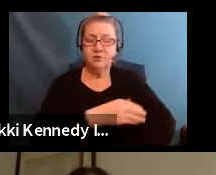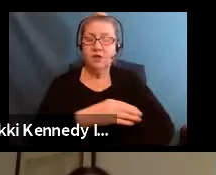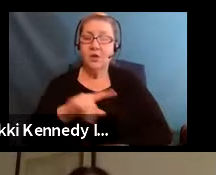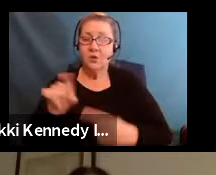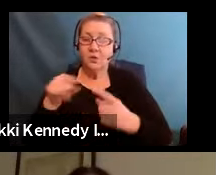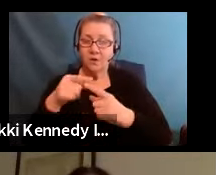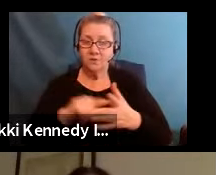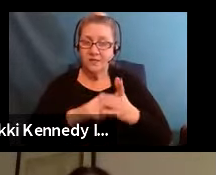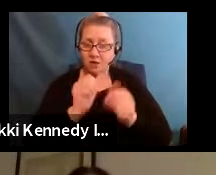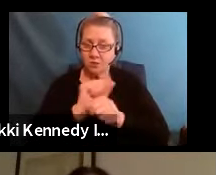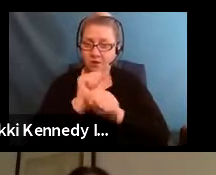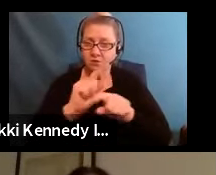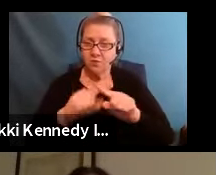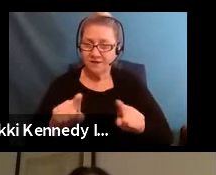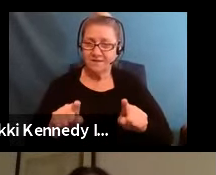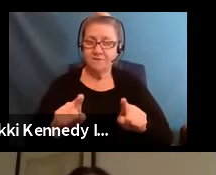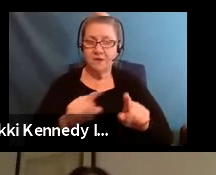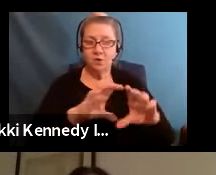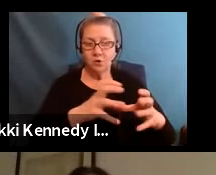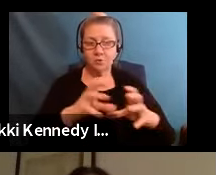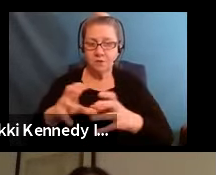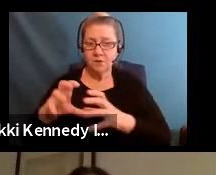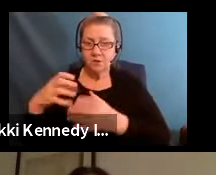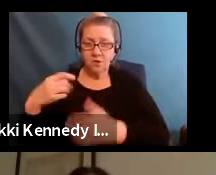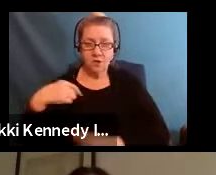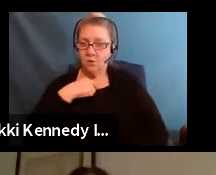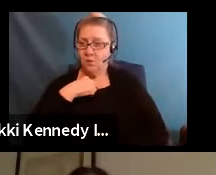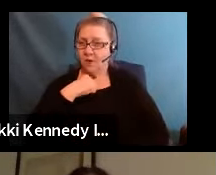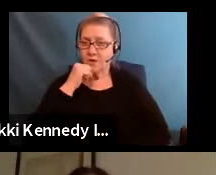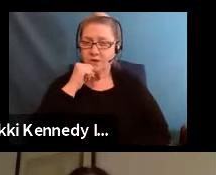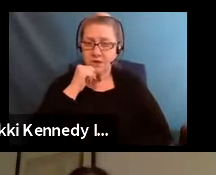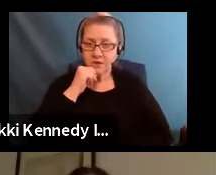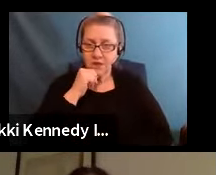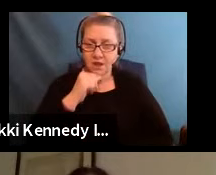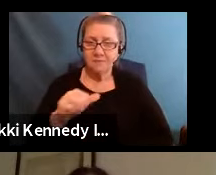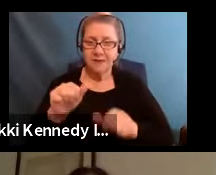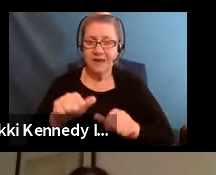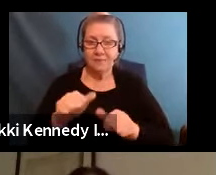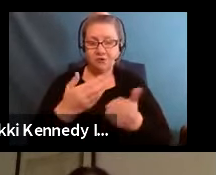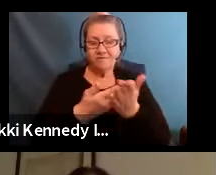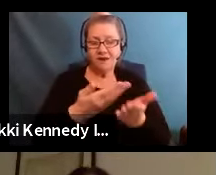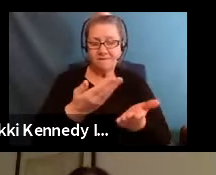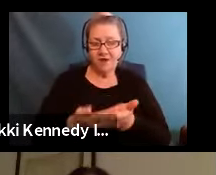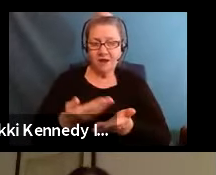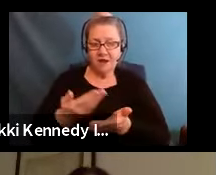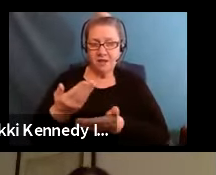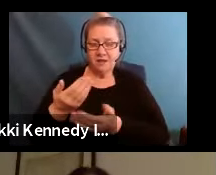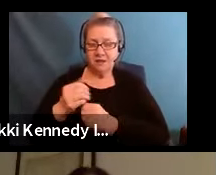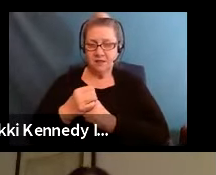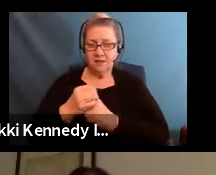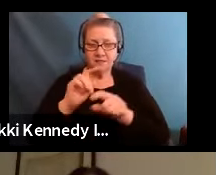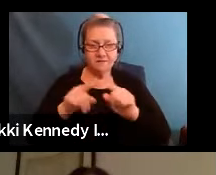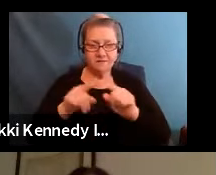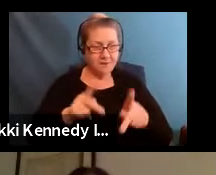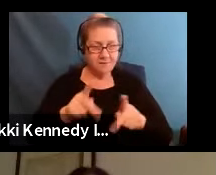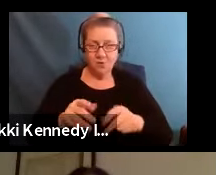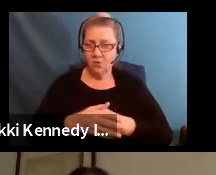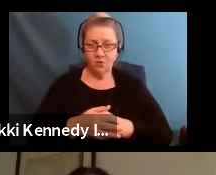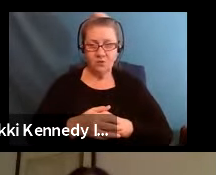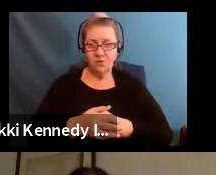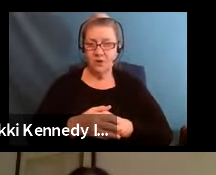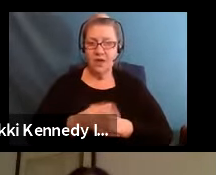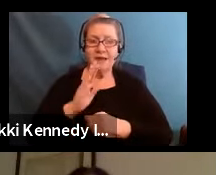working with these different sector groups, we're not going to be able to verify, different people. It's going to have to